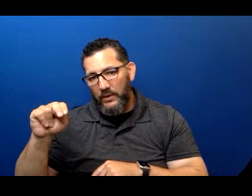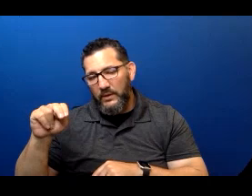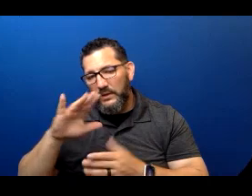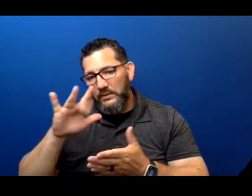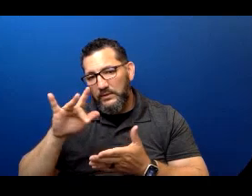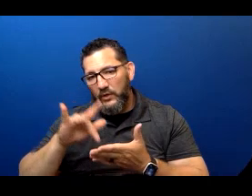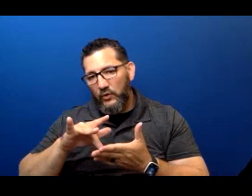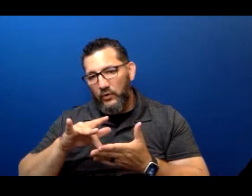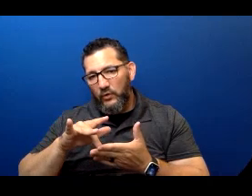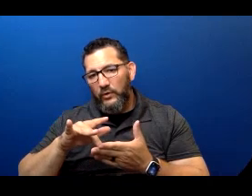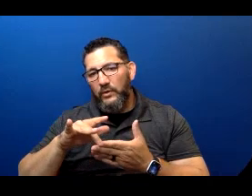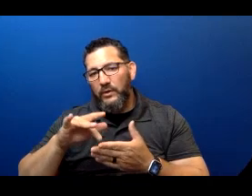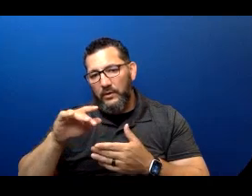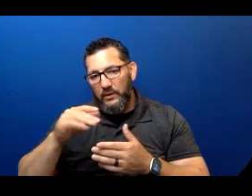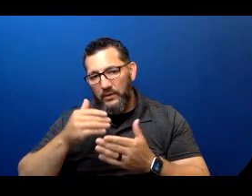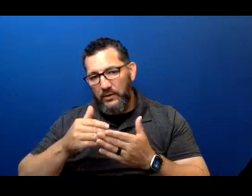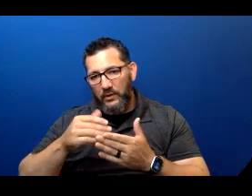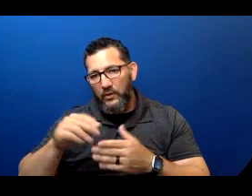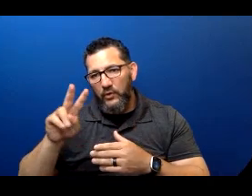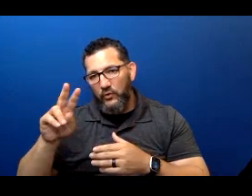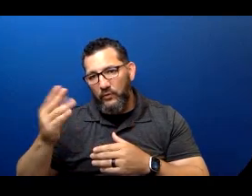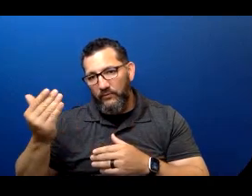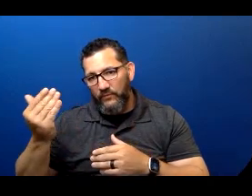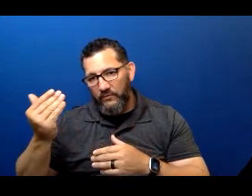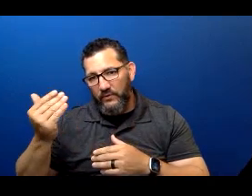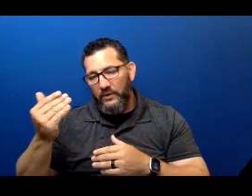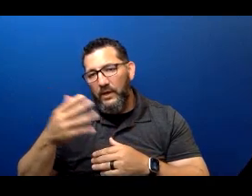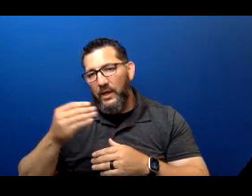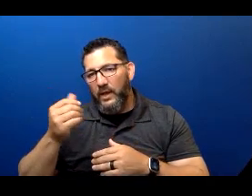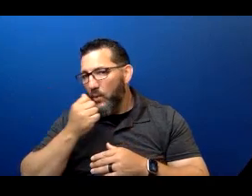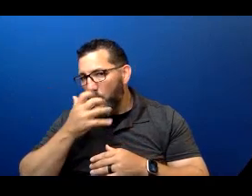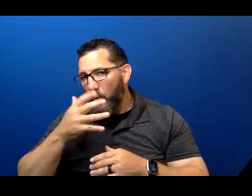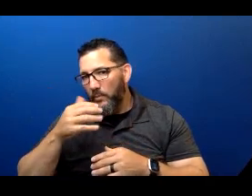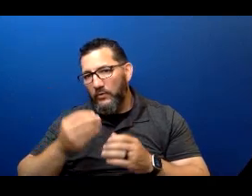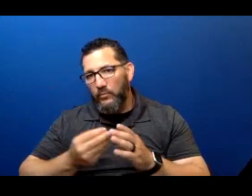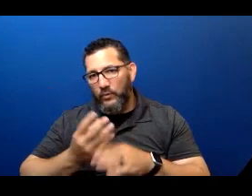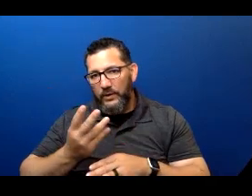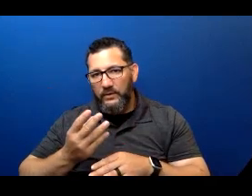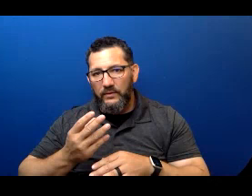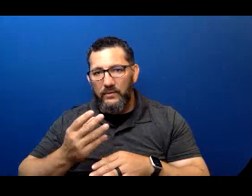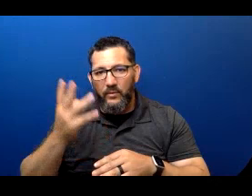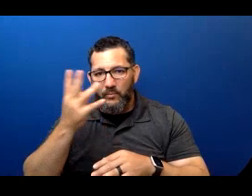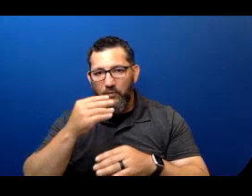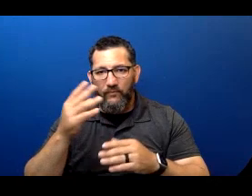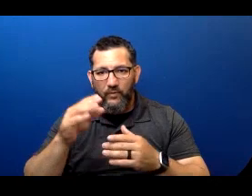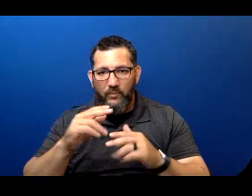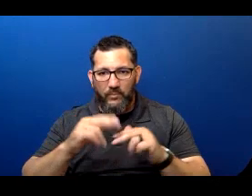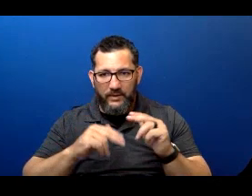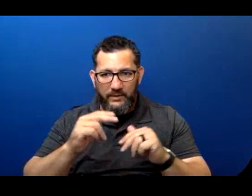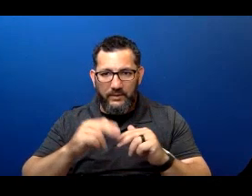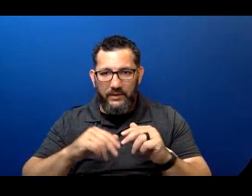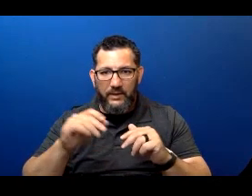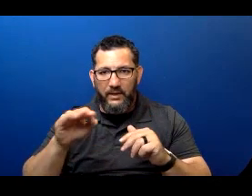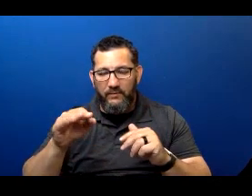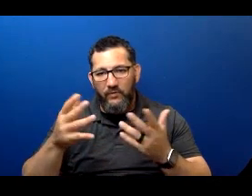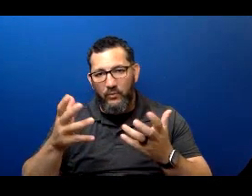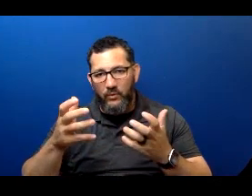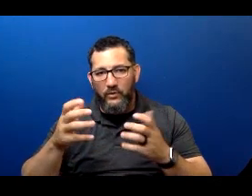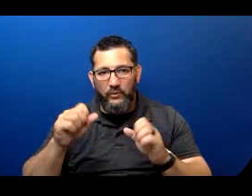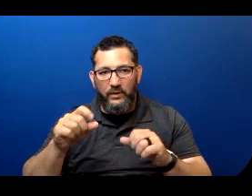Center area near 215 and Warm Springs. Beautiful building. And if you're so inclined,